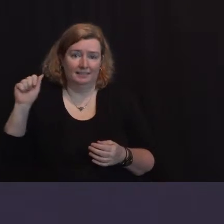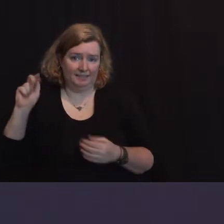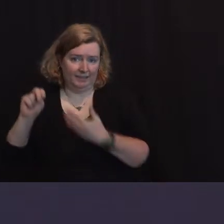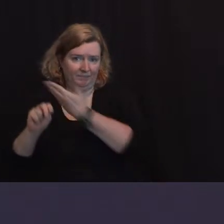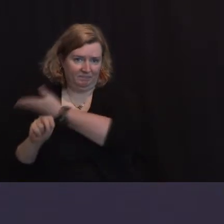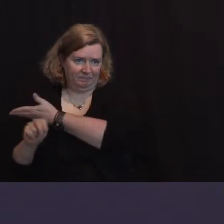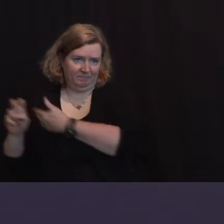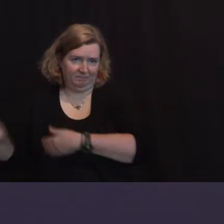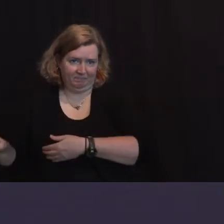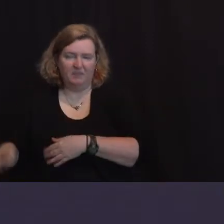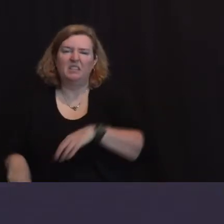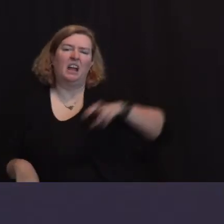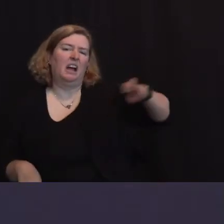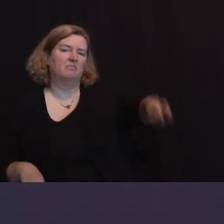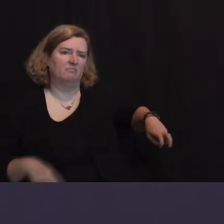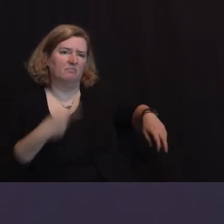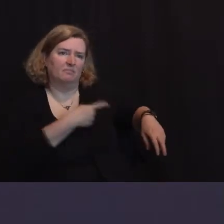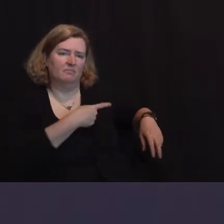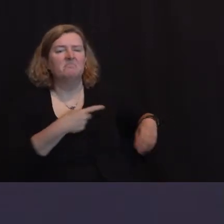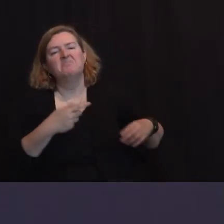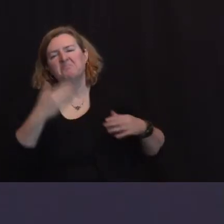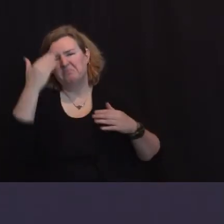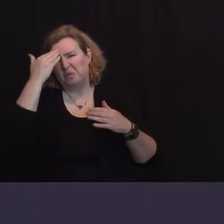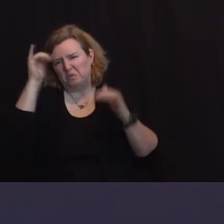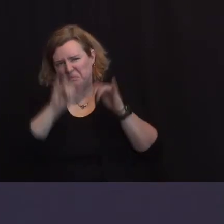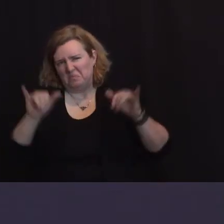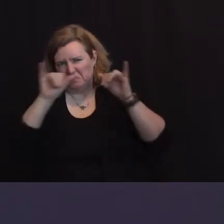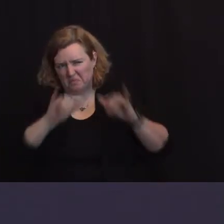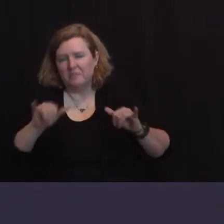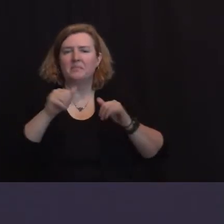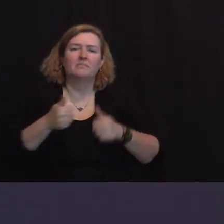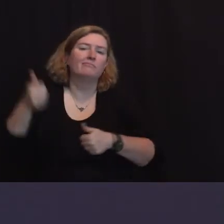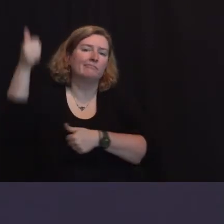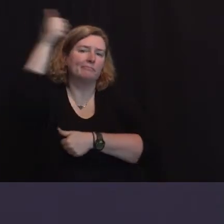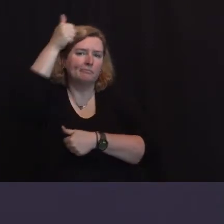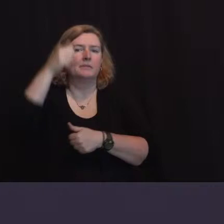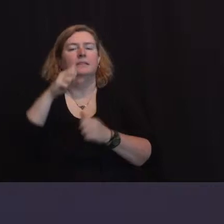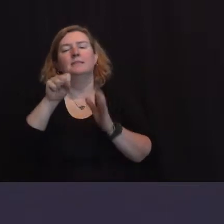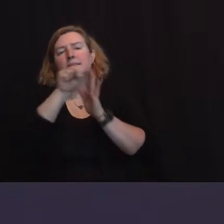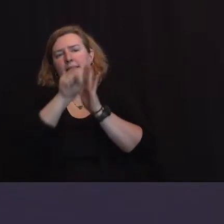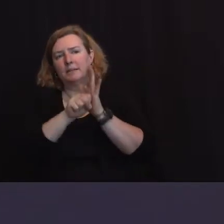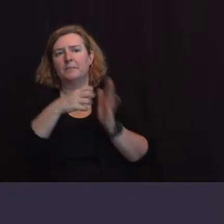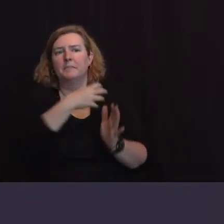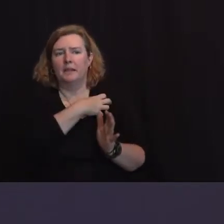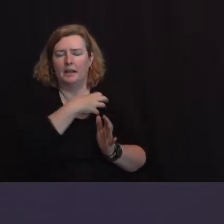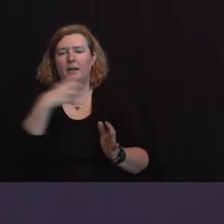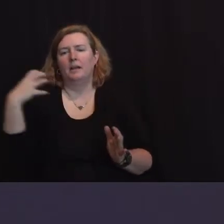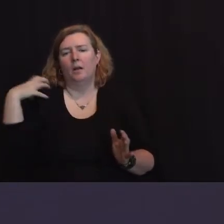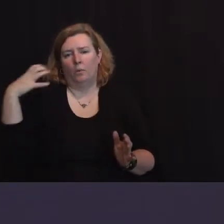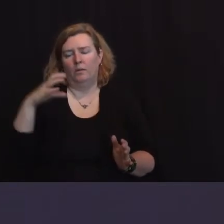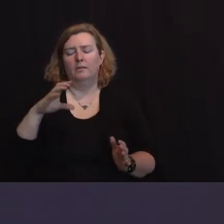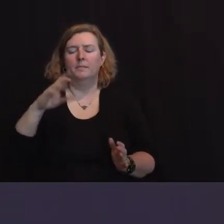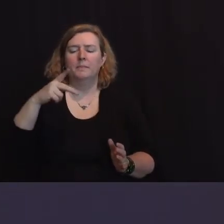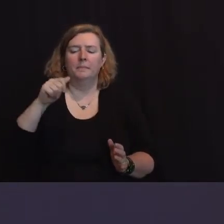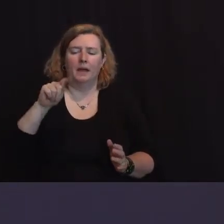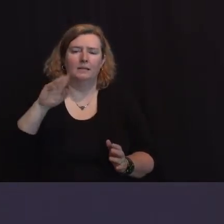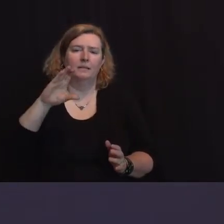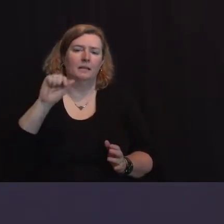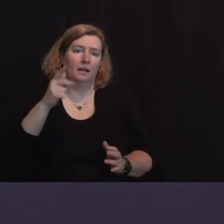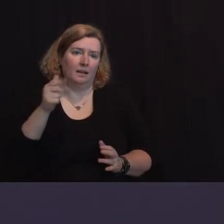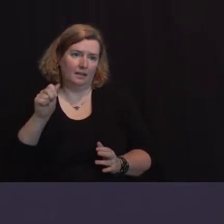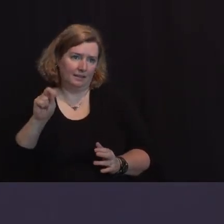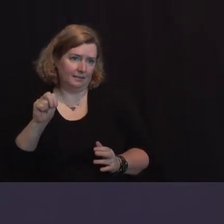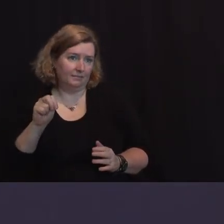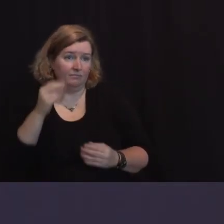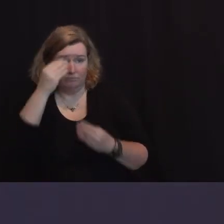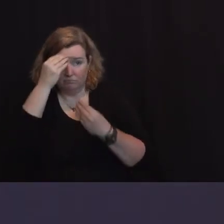introduction, the superintendent of the state police, Colonel Pat Callahan. By the way, Pat, given you're in charge of weather, just in, it's raining quite heavily out there.